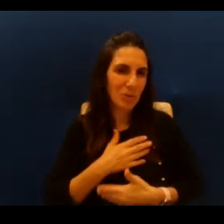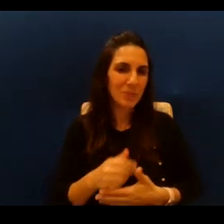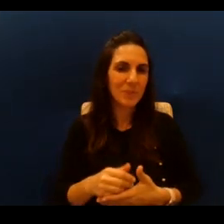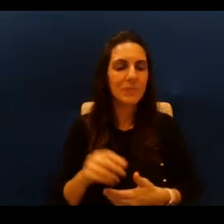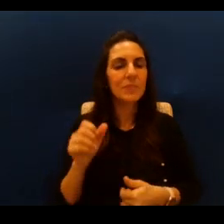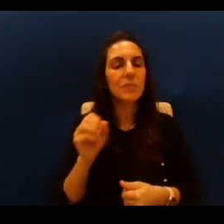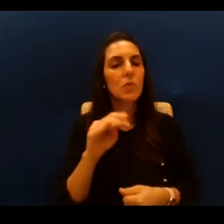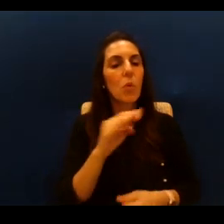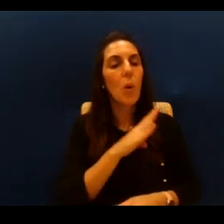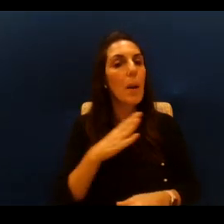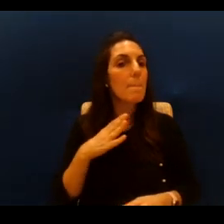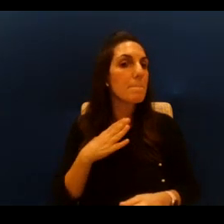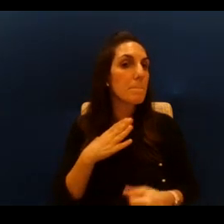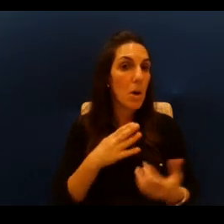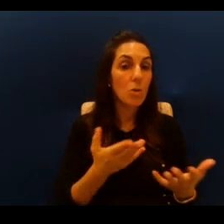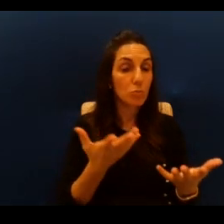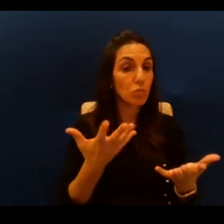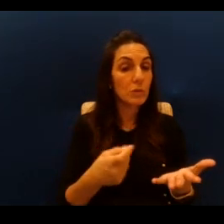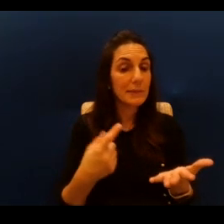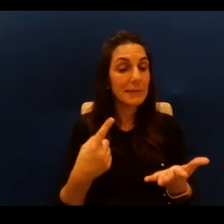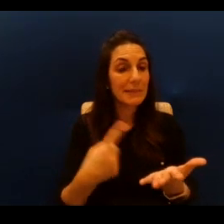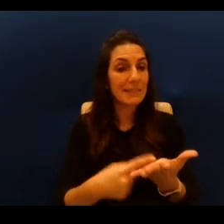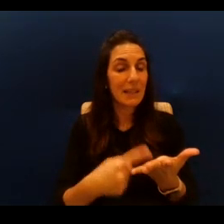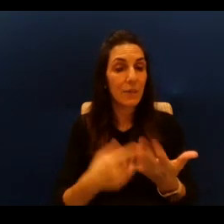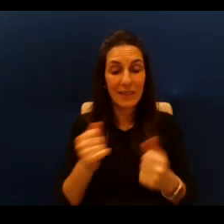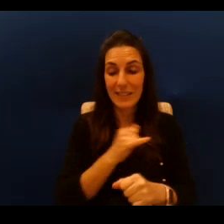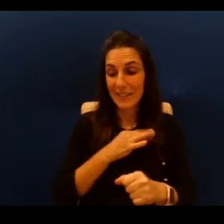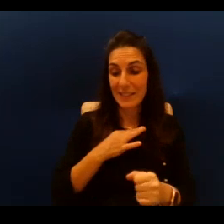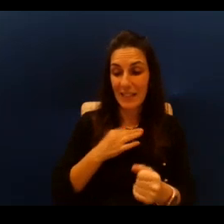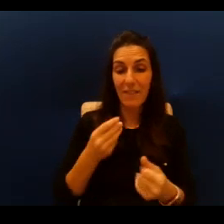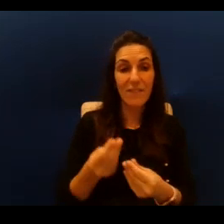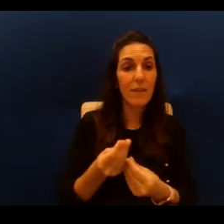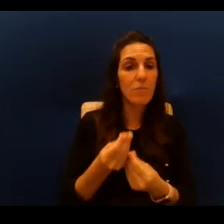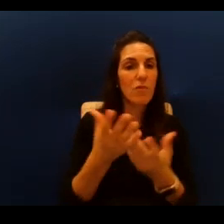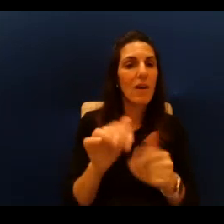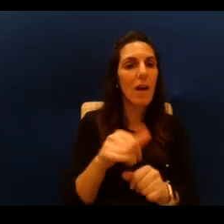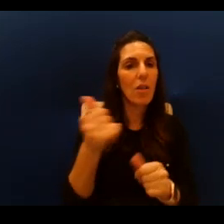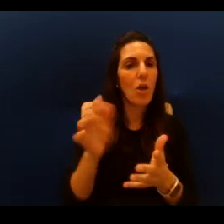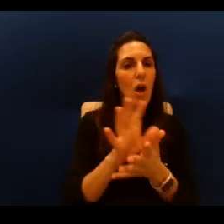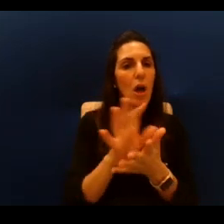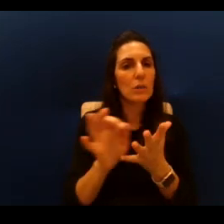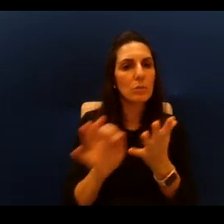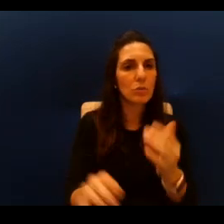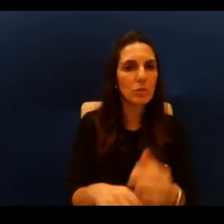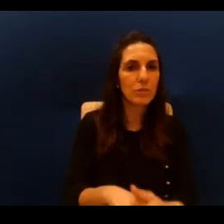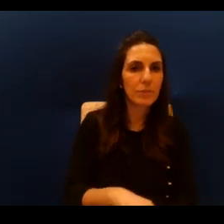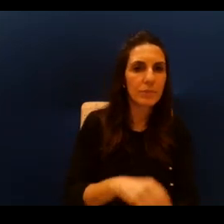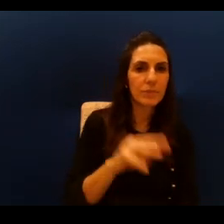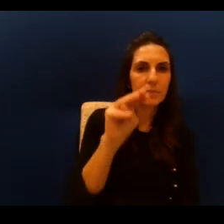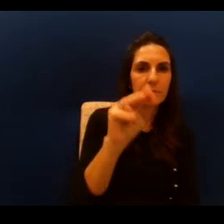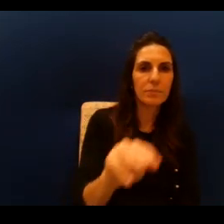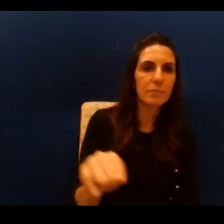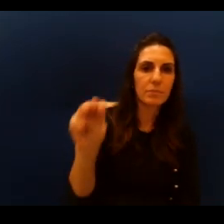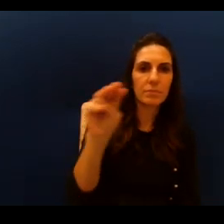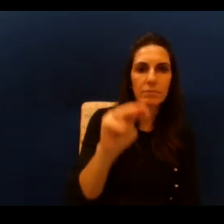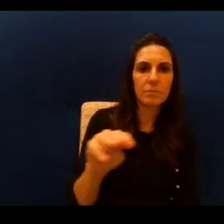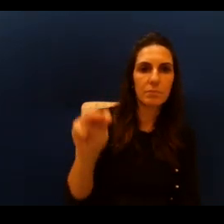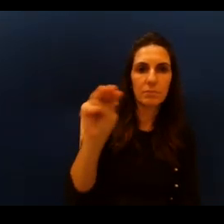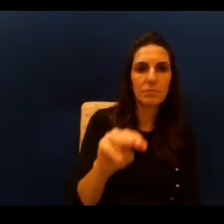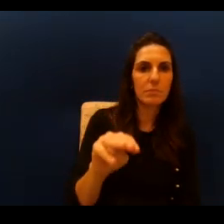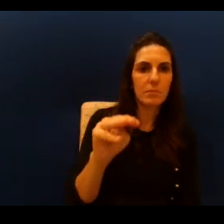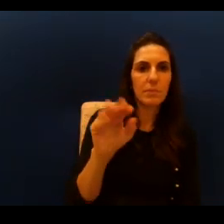Board Member, let's address that right now. So staff gave us some alternatives, right? Do we have it? Yes. Monday the 13th. Monday. I'm comfortable with Monday as